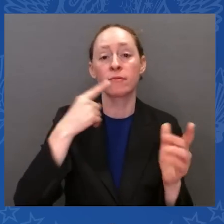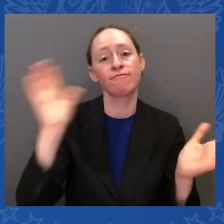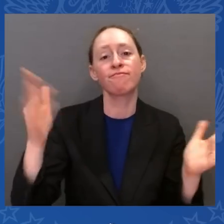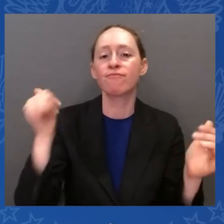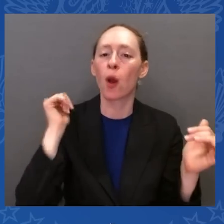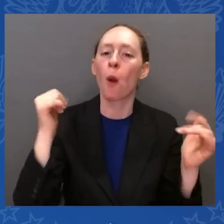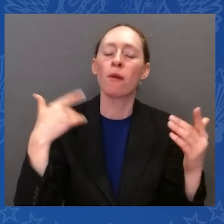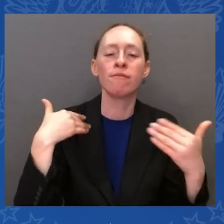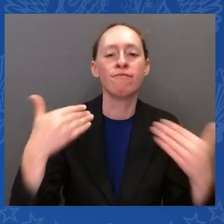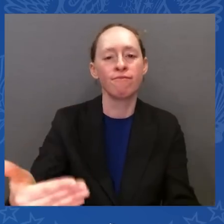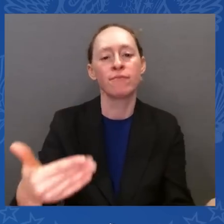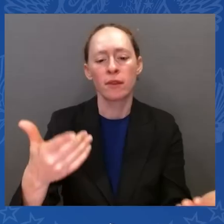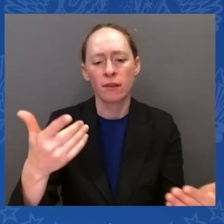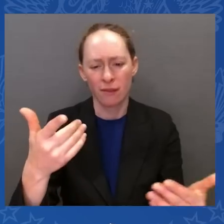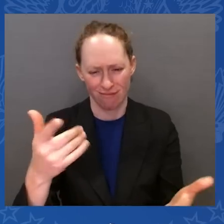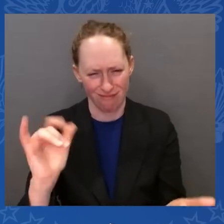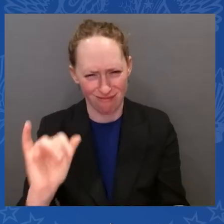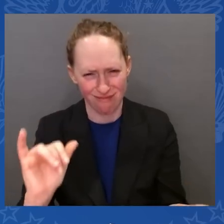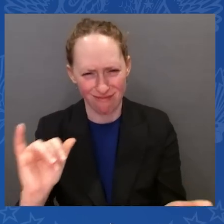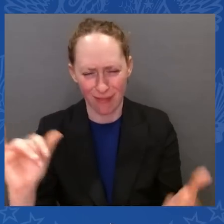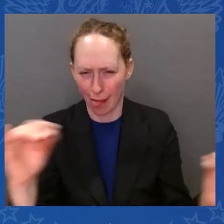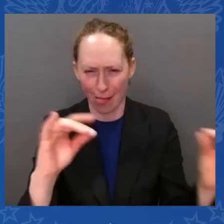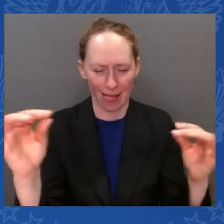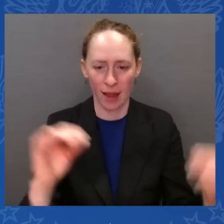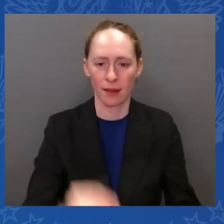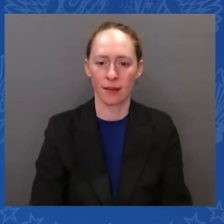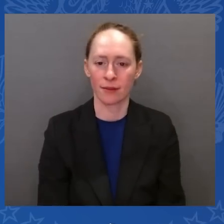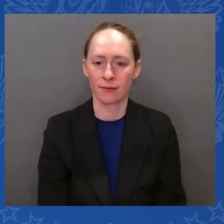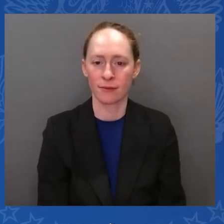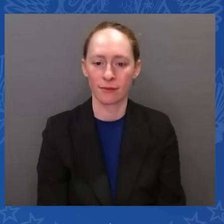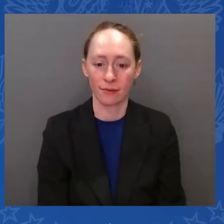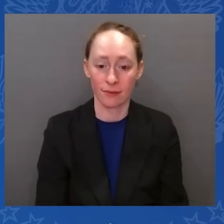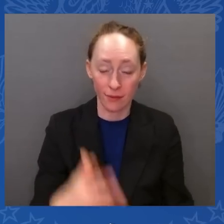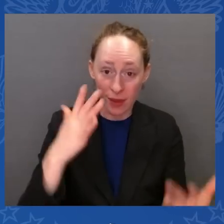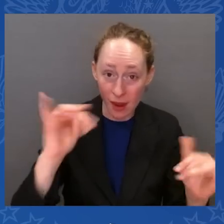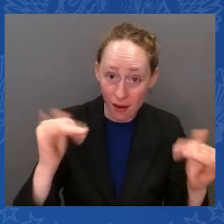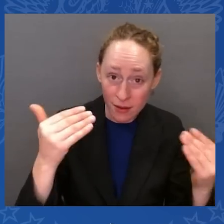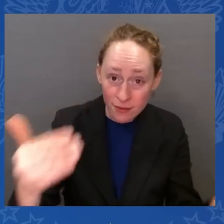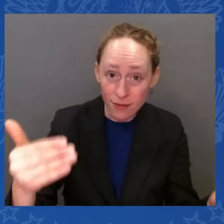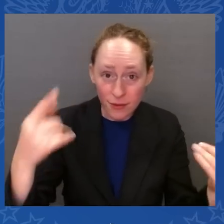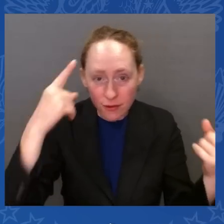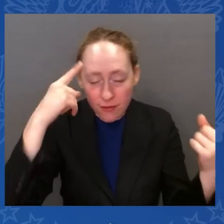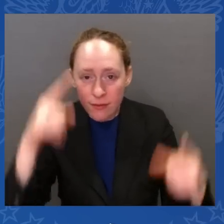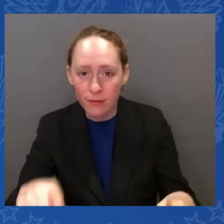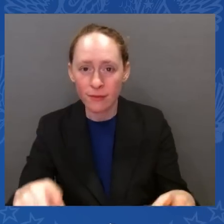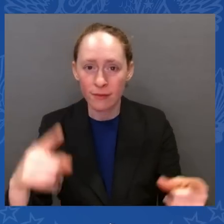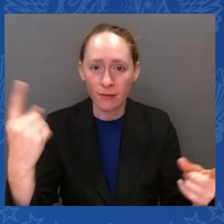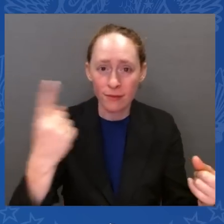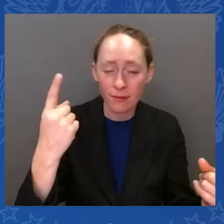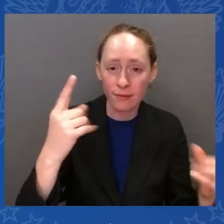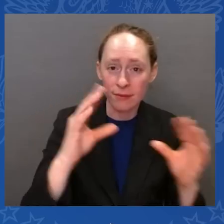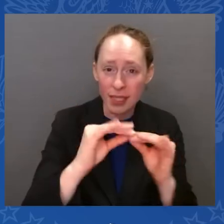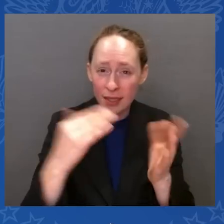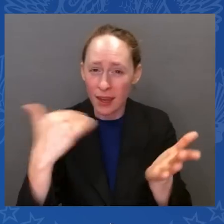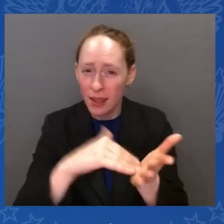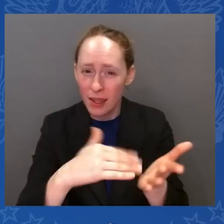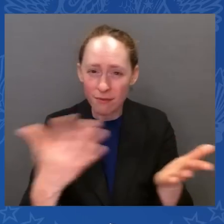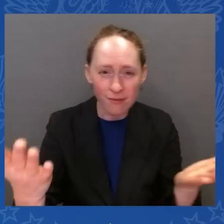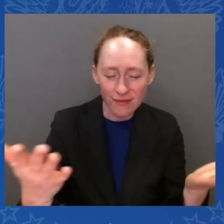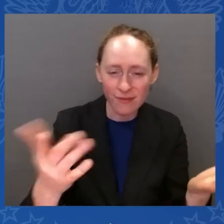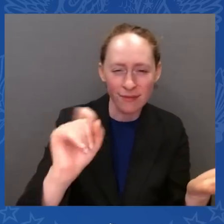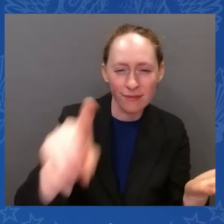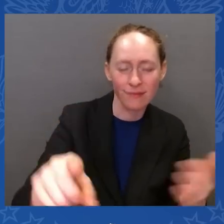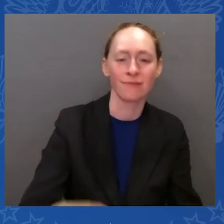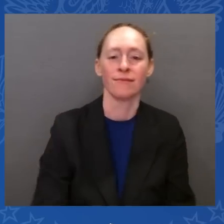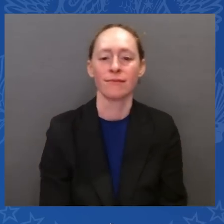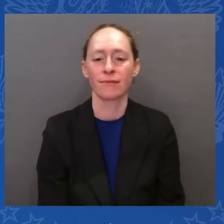you agree with that? I listened to everything they said. I didn't hear them say that. Well, There was no movement. they said there was no movement. Yeah, what else did they say? Speaking. So do you think